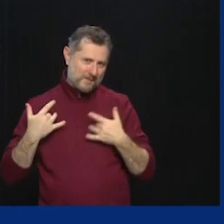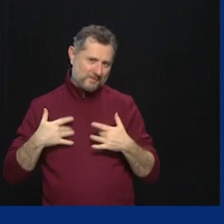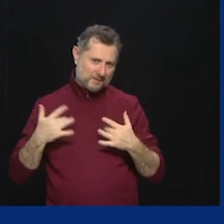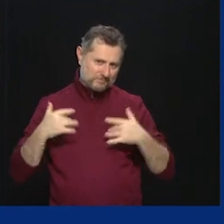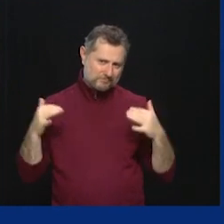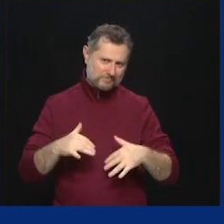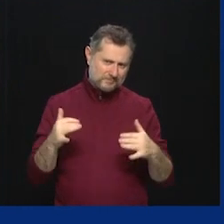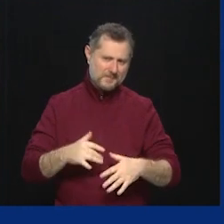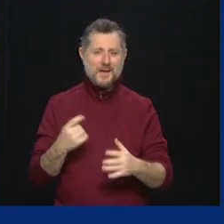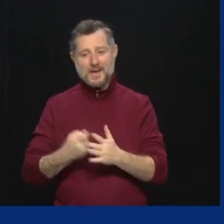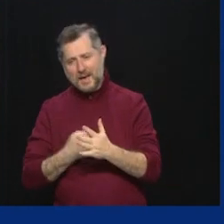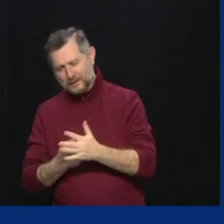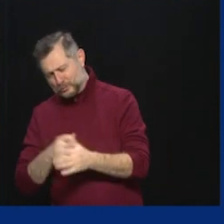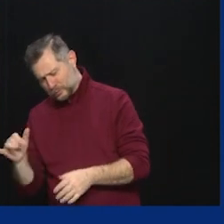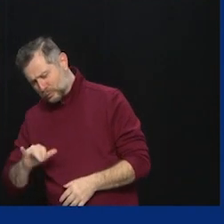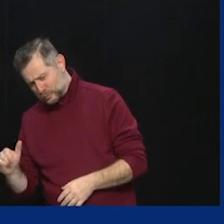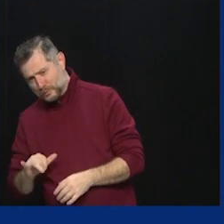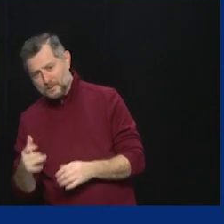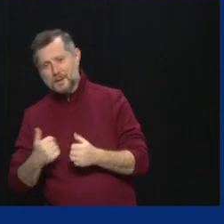you very much.